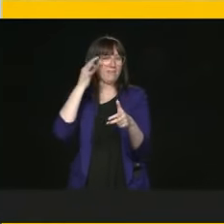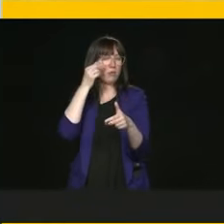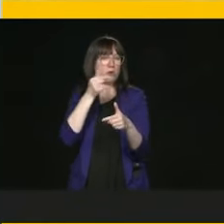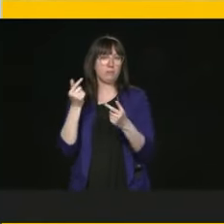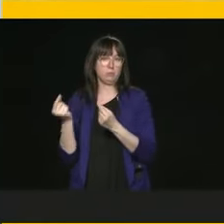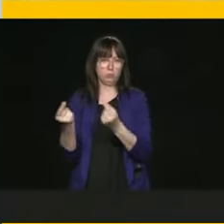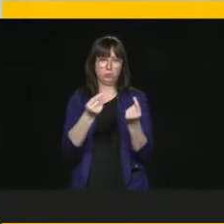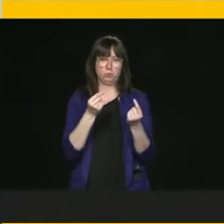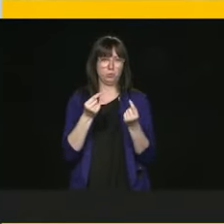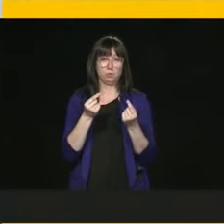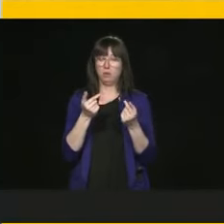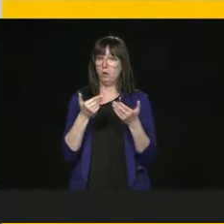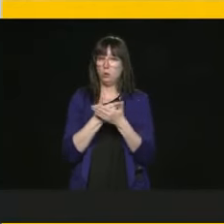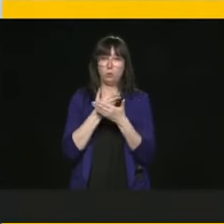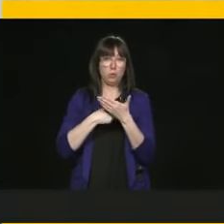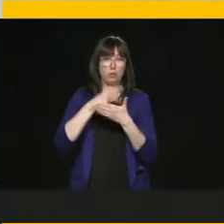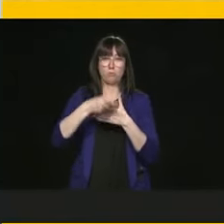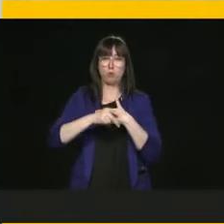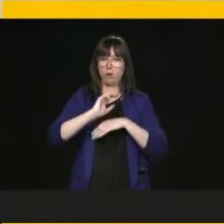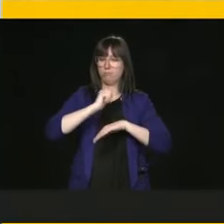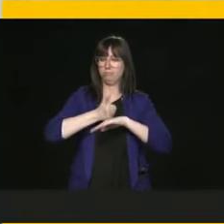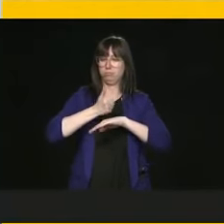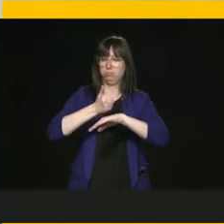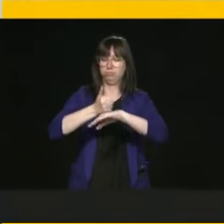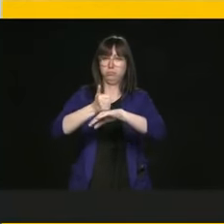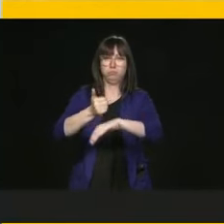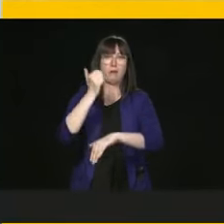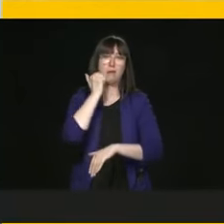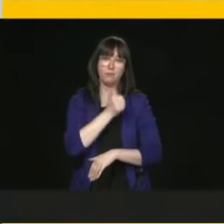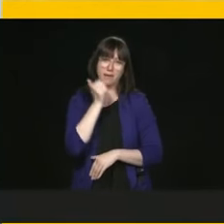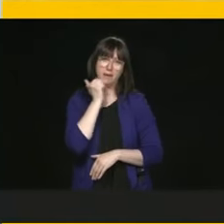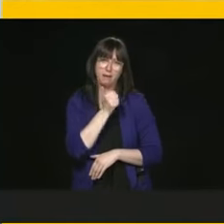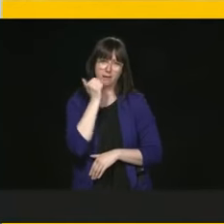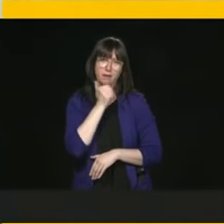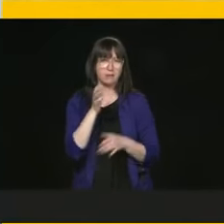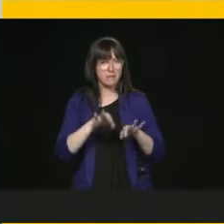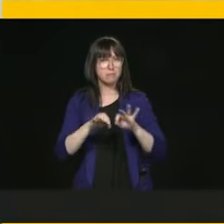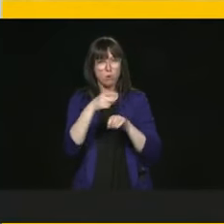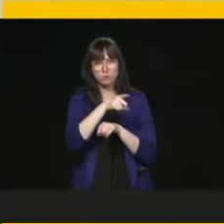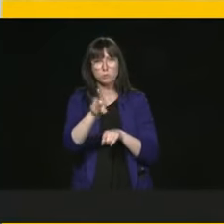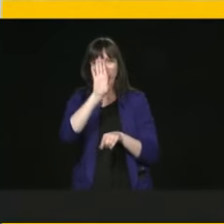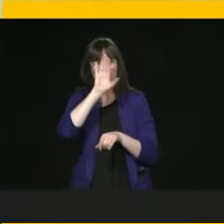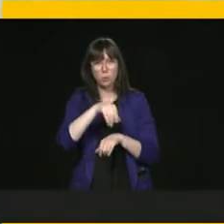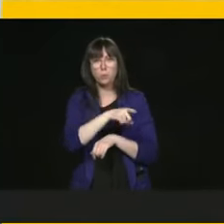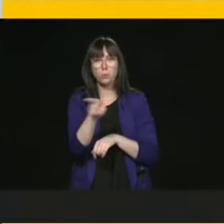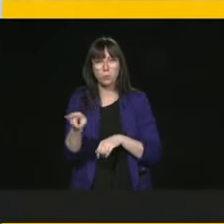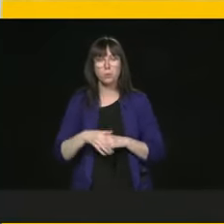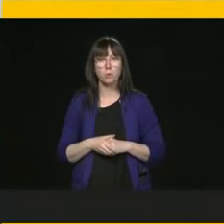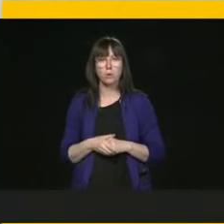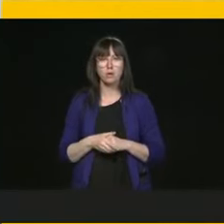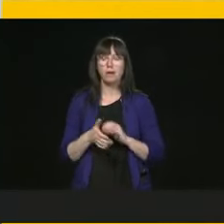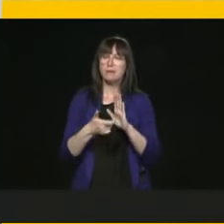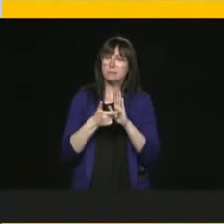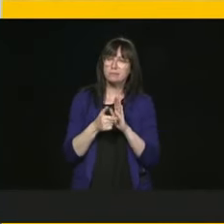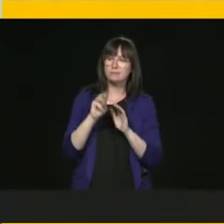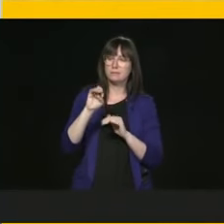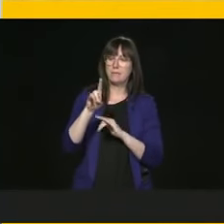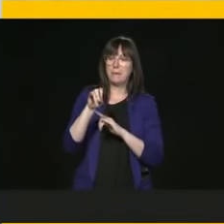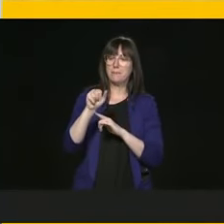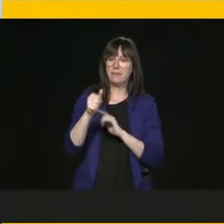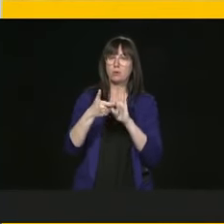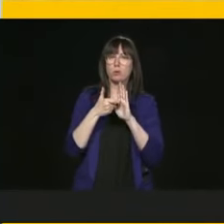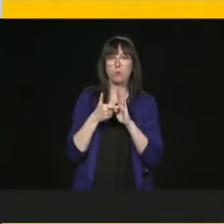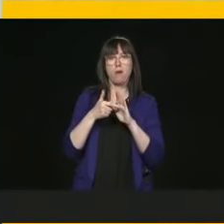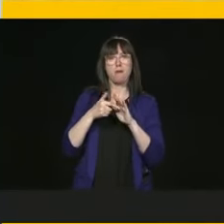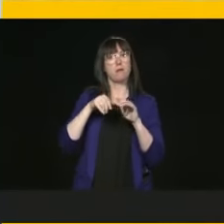putting forward new measures almost every single day, and I think it is essential that the media continues to have access